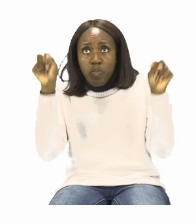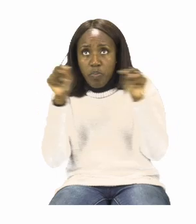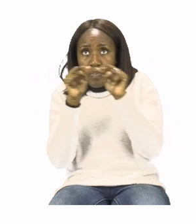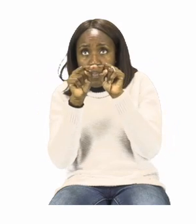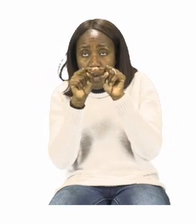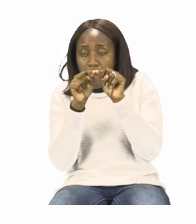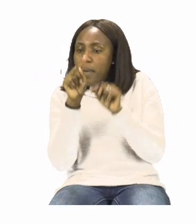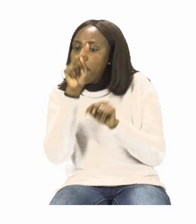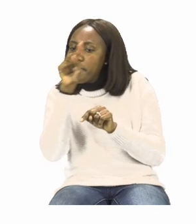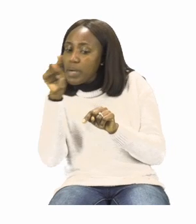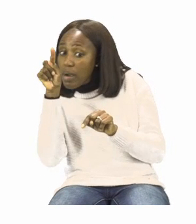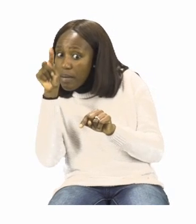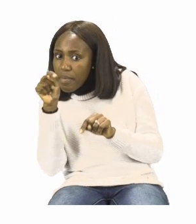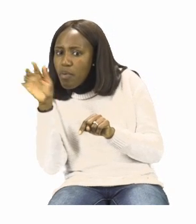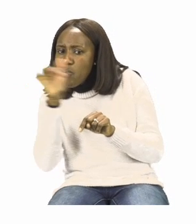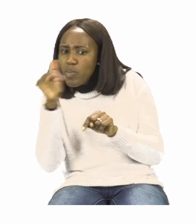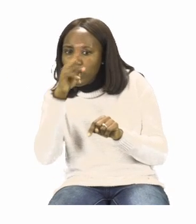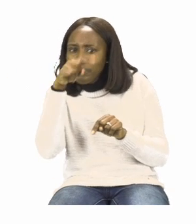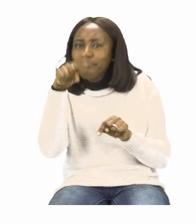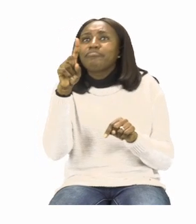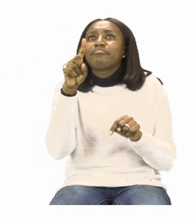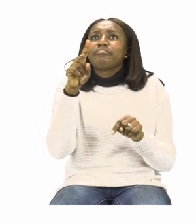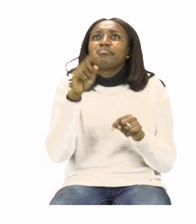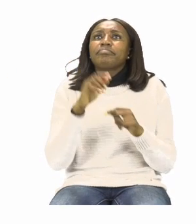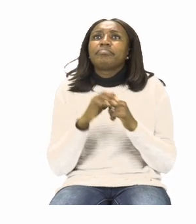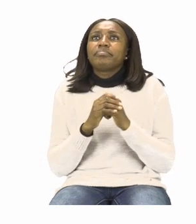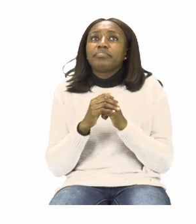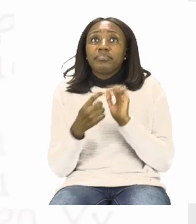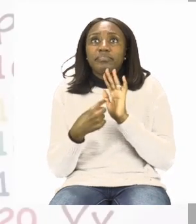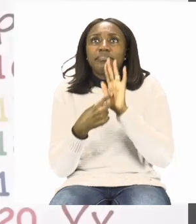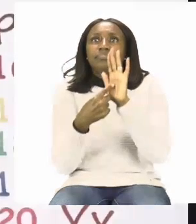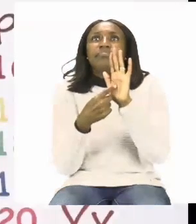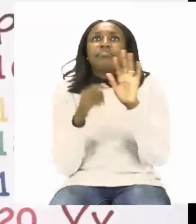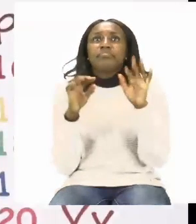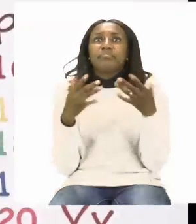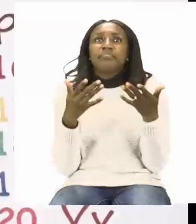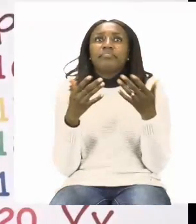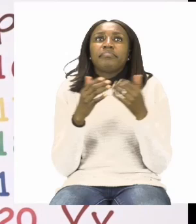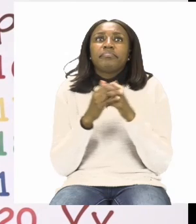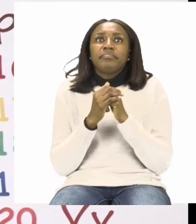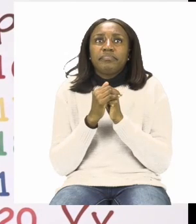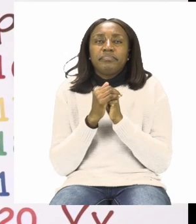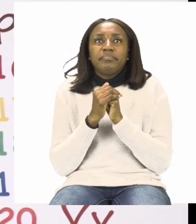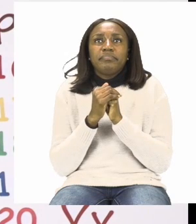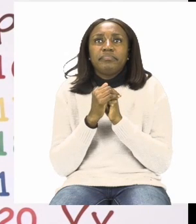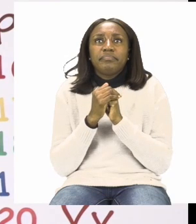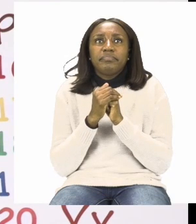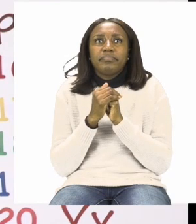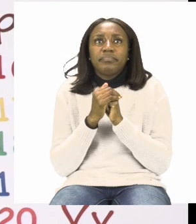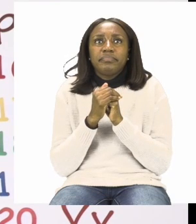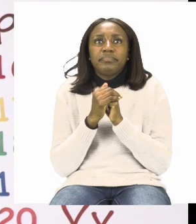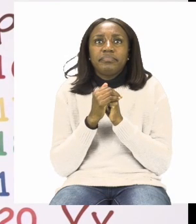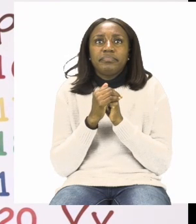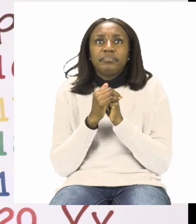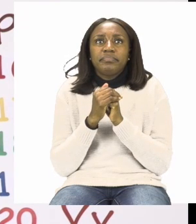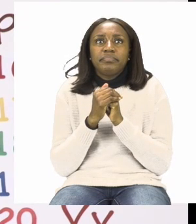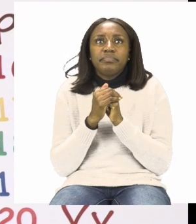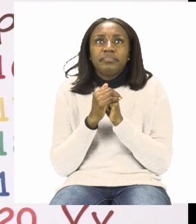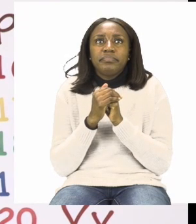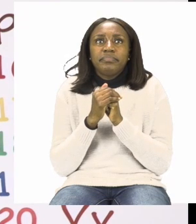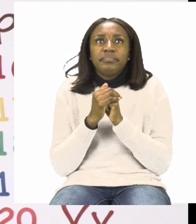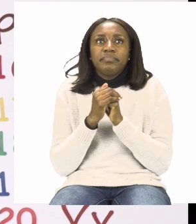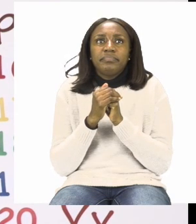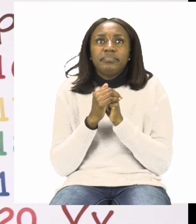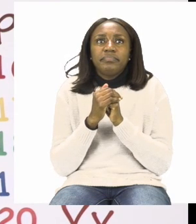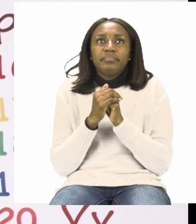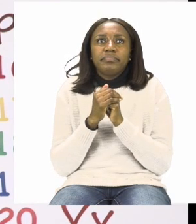picture. Now, I am going to show you on the board what a cross looks like, just in